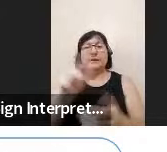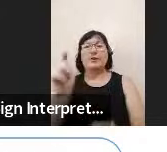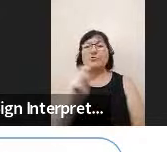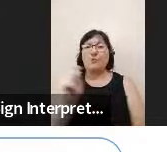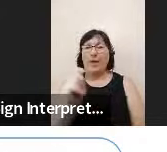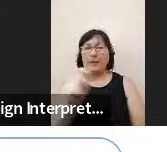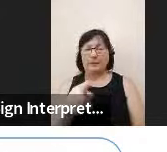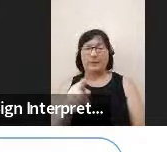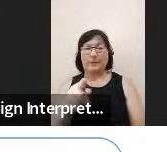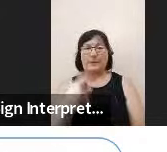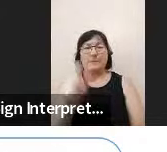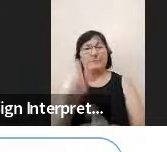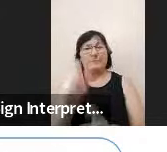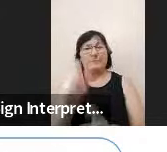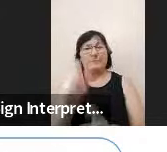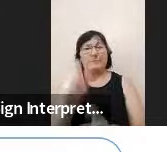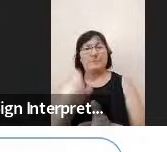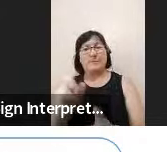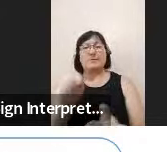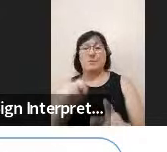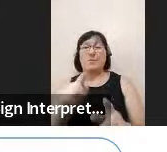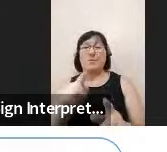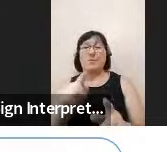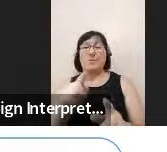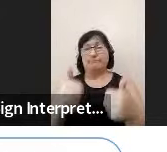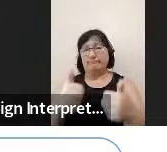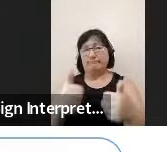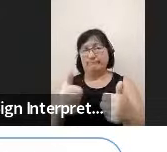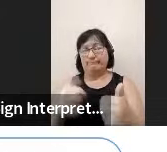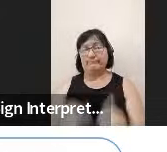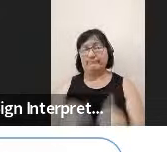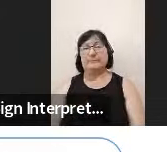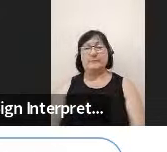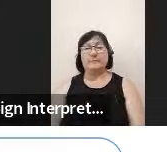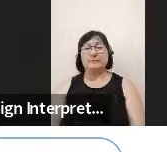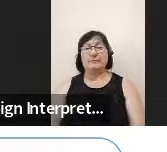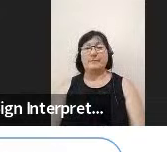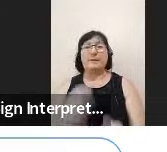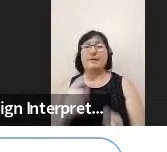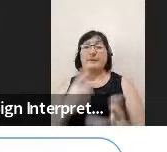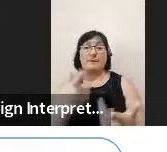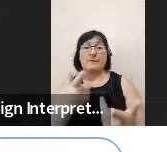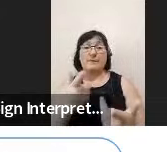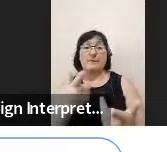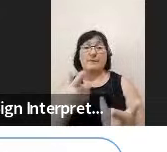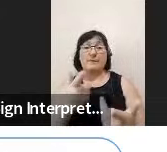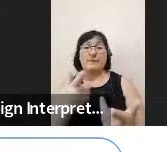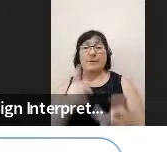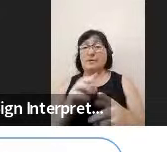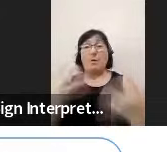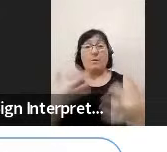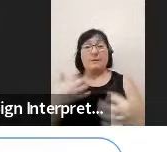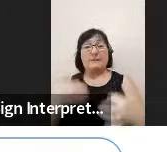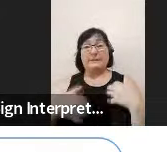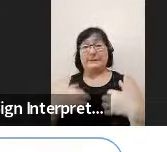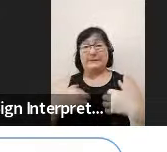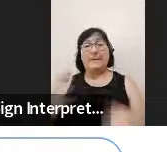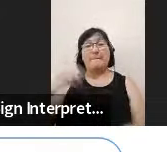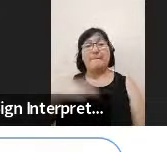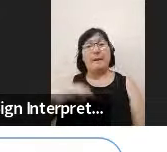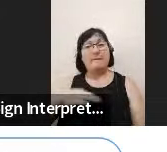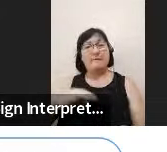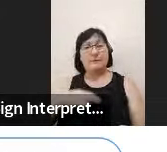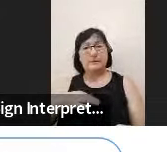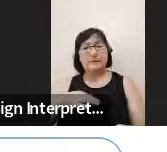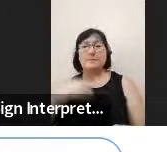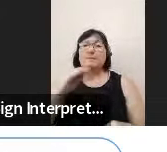is. This would not have happened if there were no exciting benefits that are offered in this program. So the benefits, I'll share them as